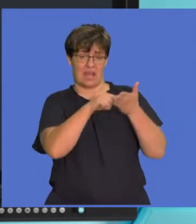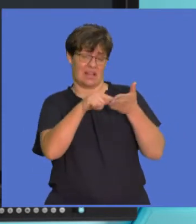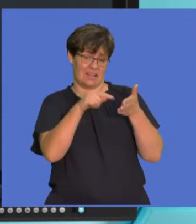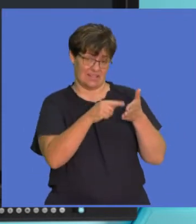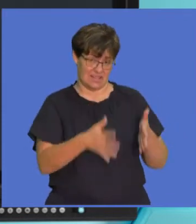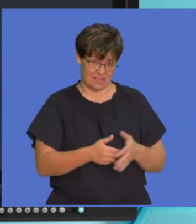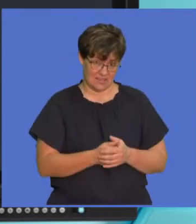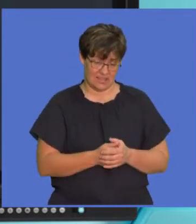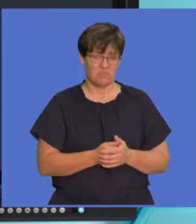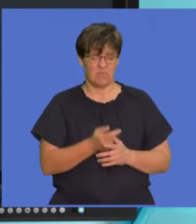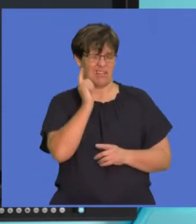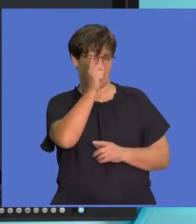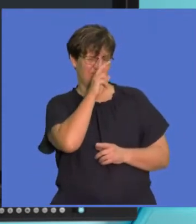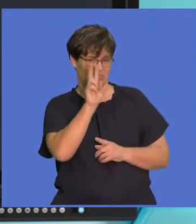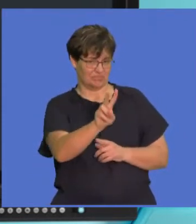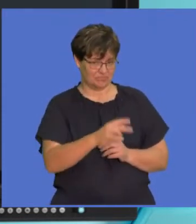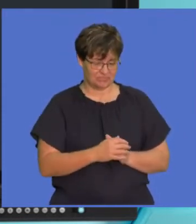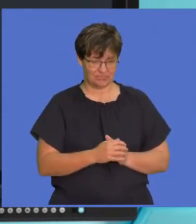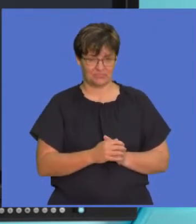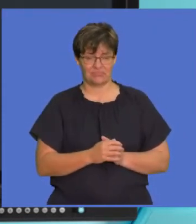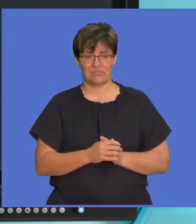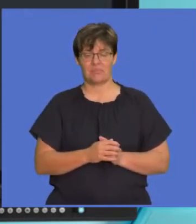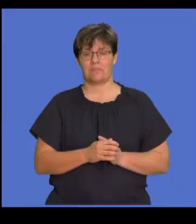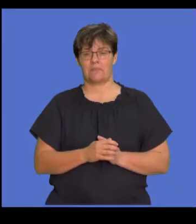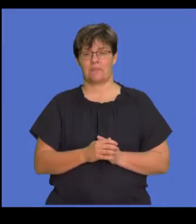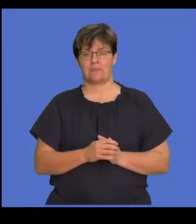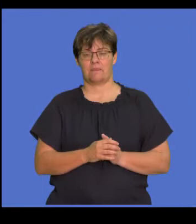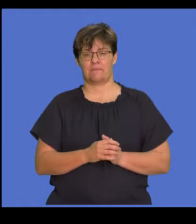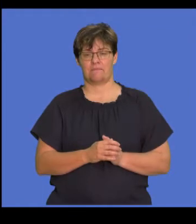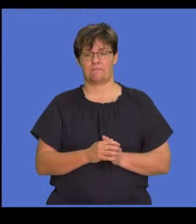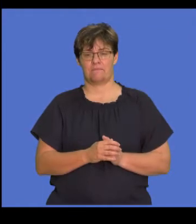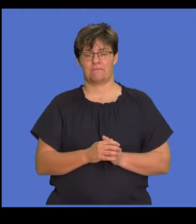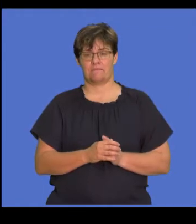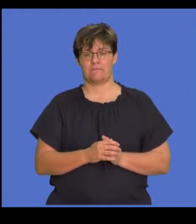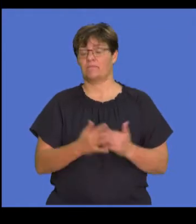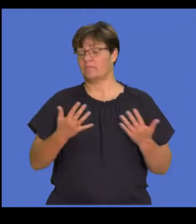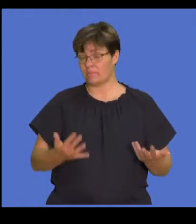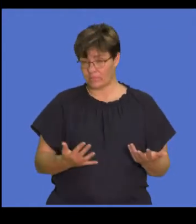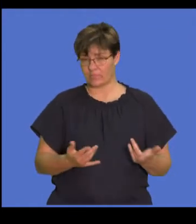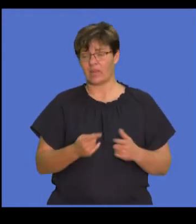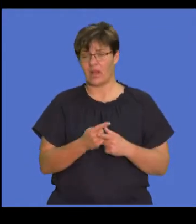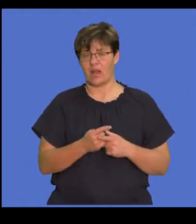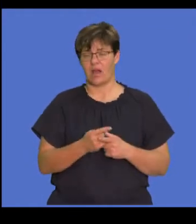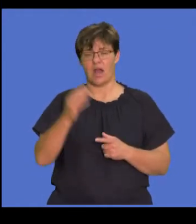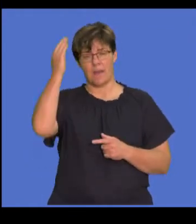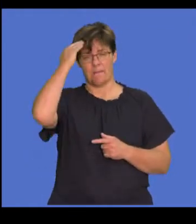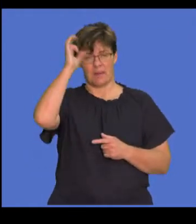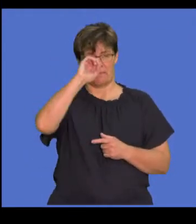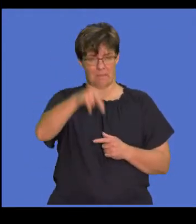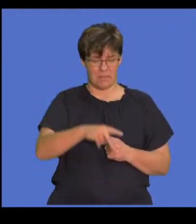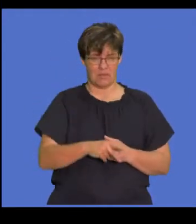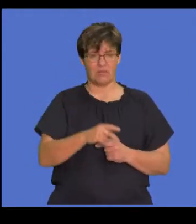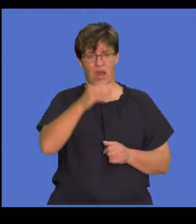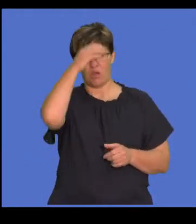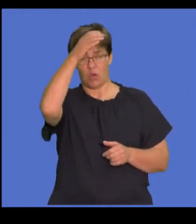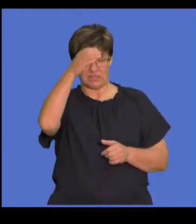look at that at a later stage. So let's just jump right into it. So This has been our mind map, remember our